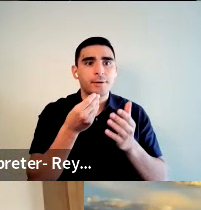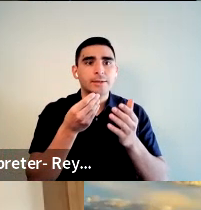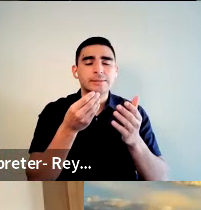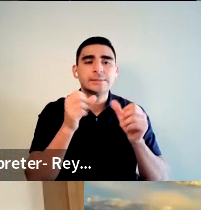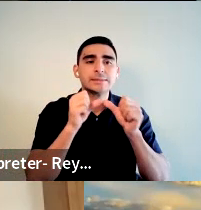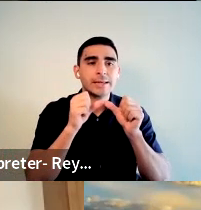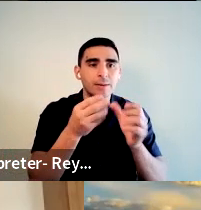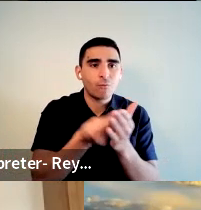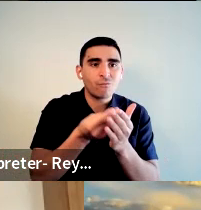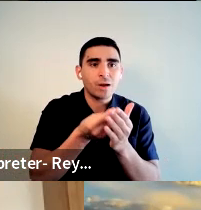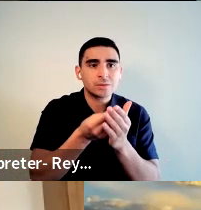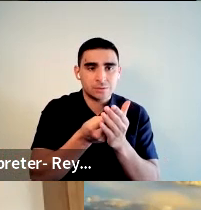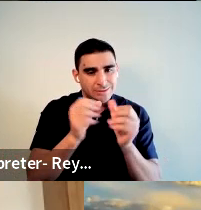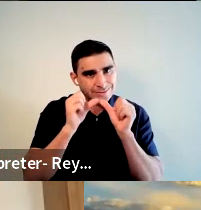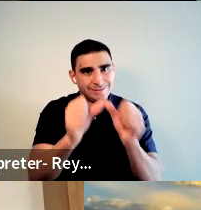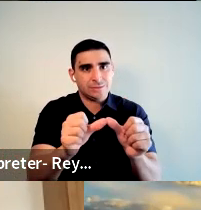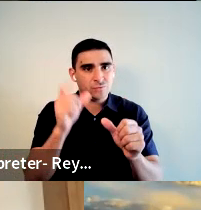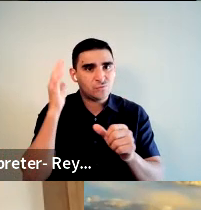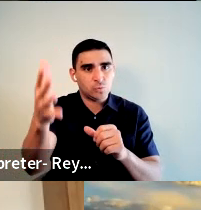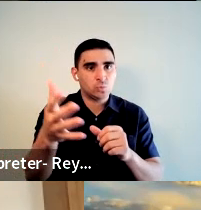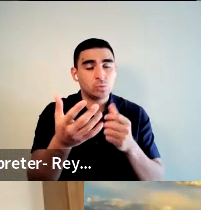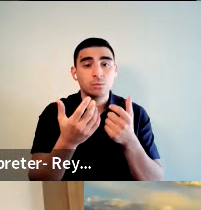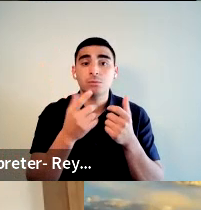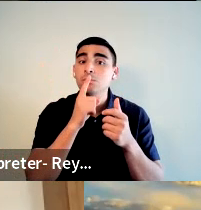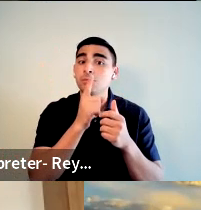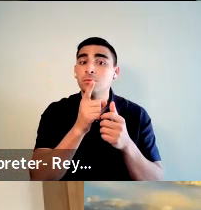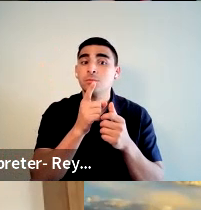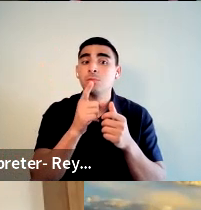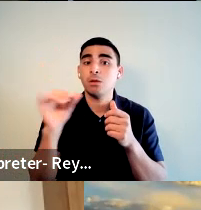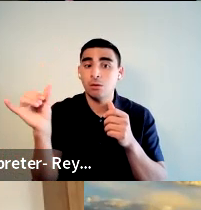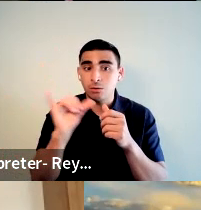in the future, while also really